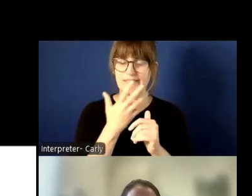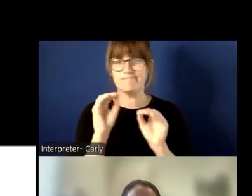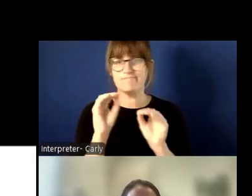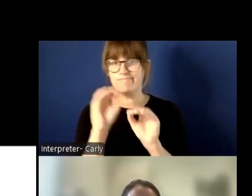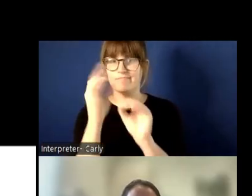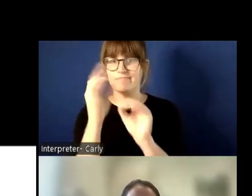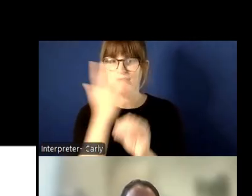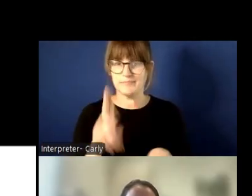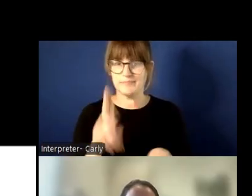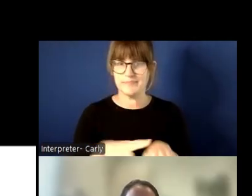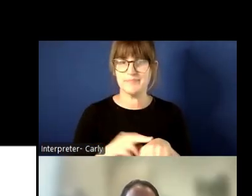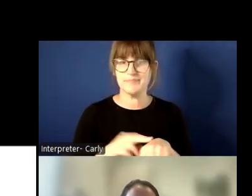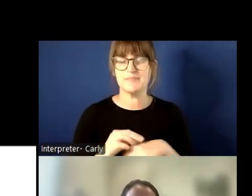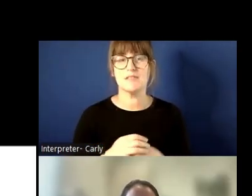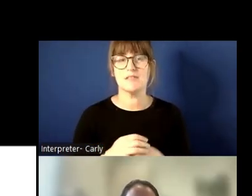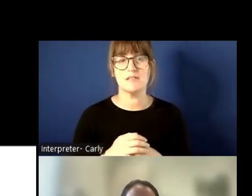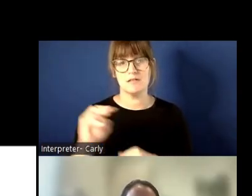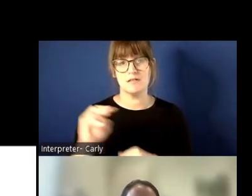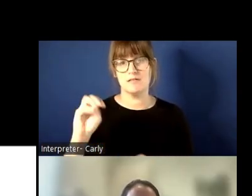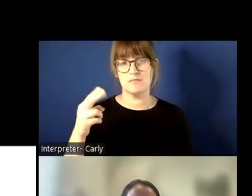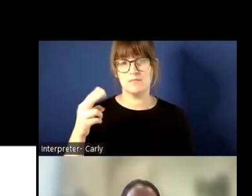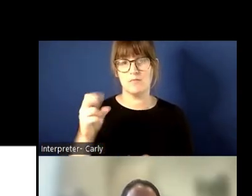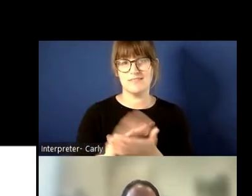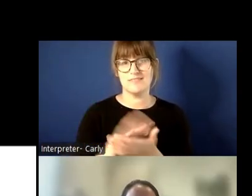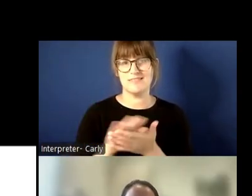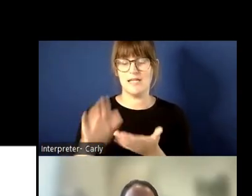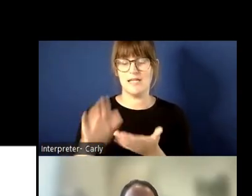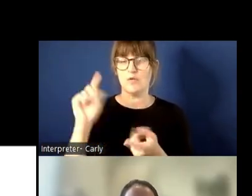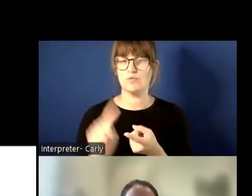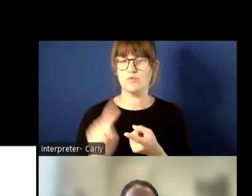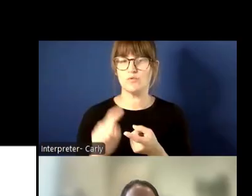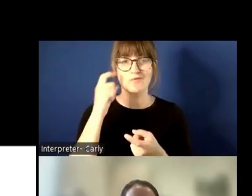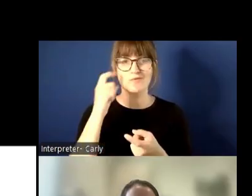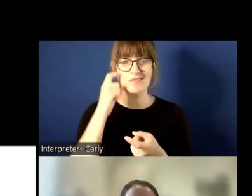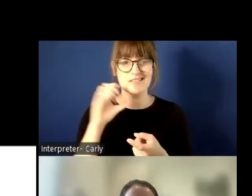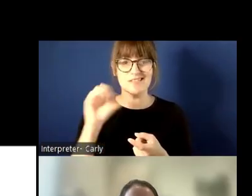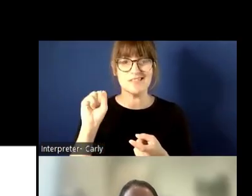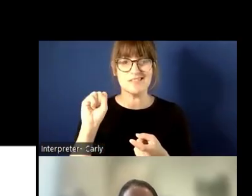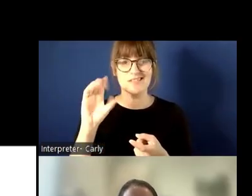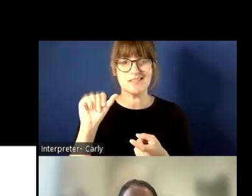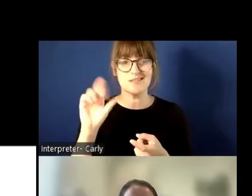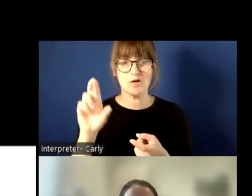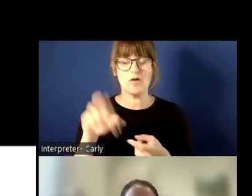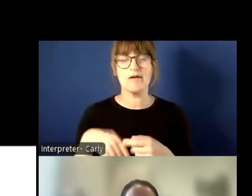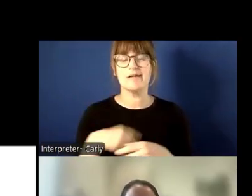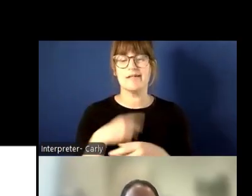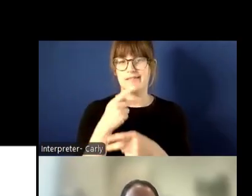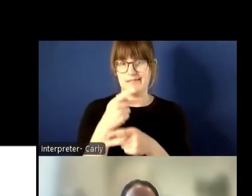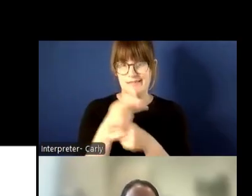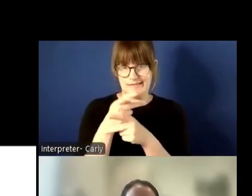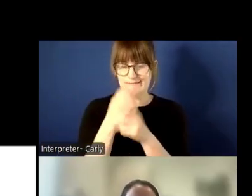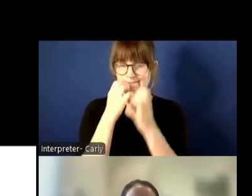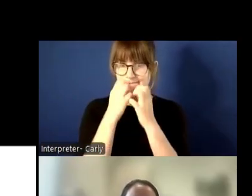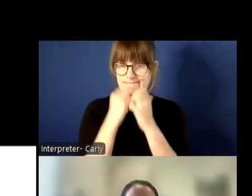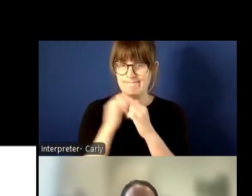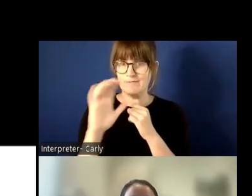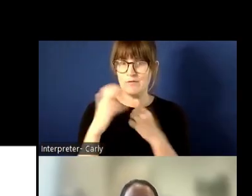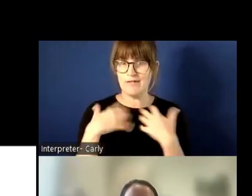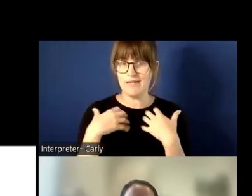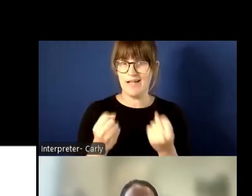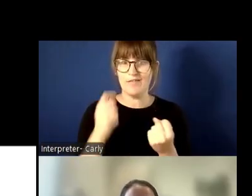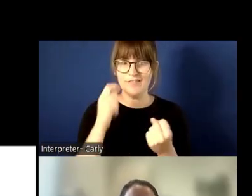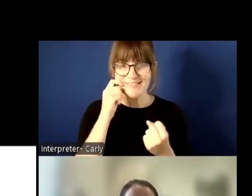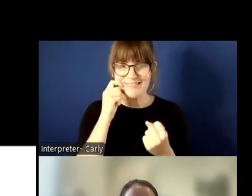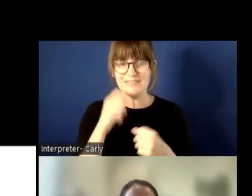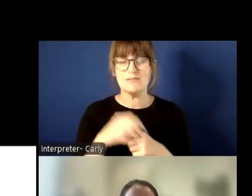really great because it helps reduce the risk of scarring. It helps save you as much healthy tissue as possible. And it's really great for more aggressive